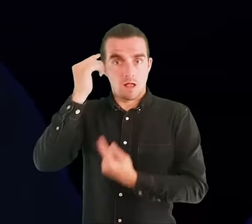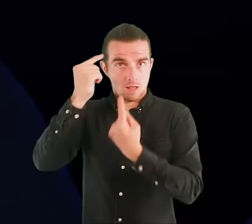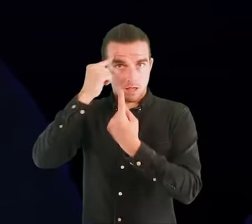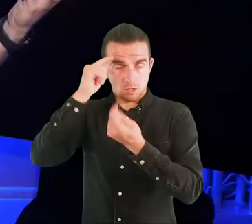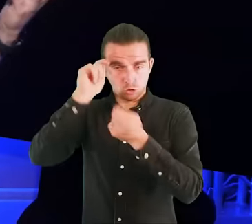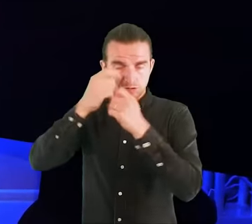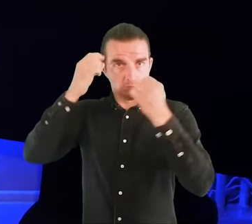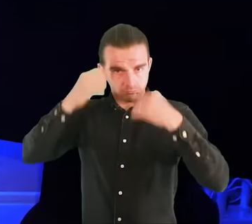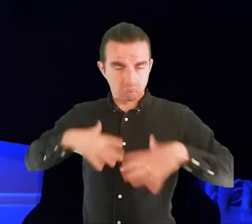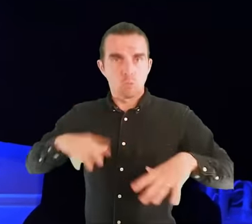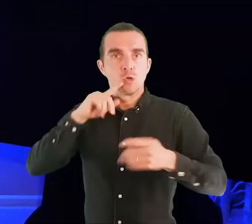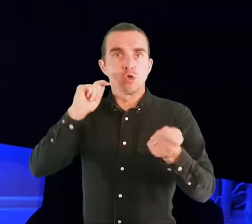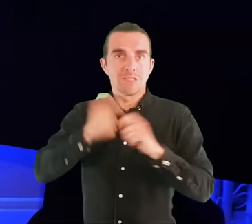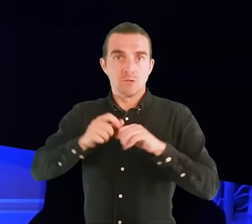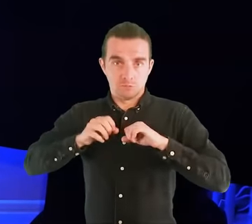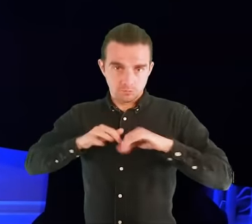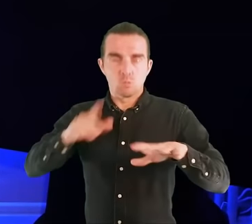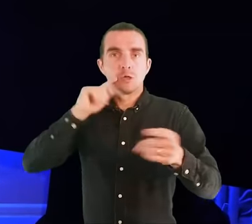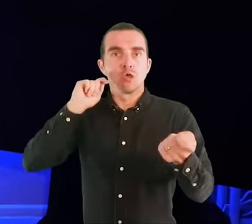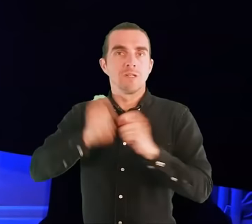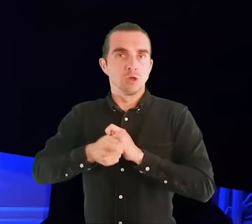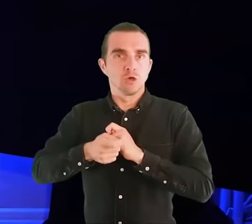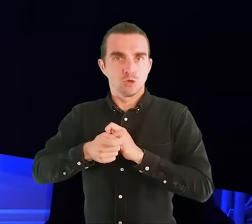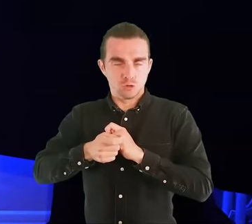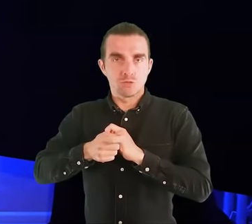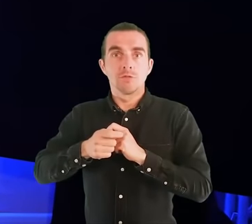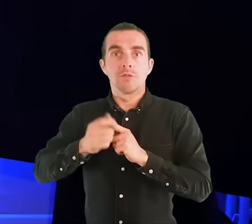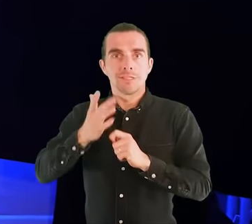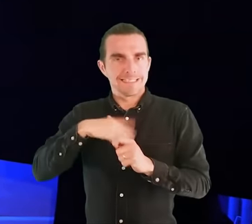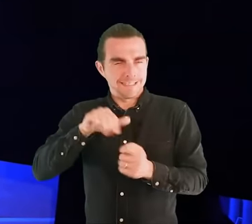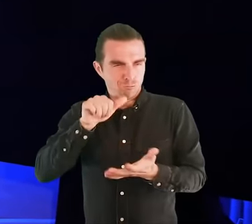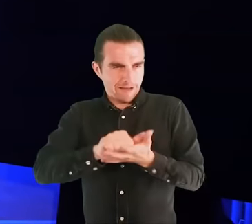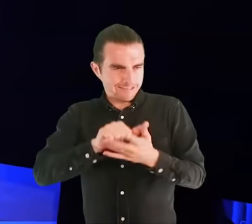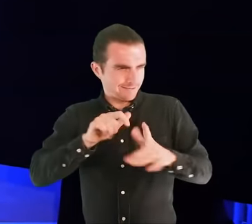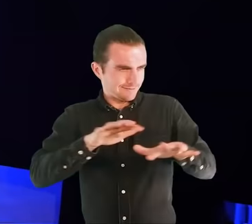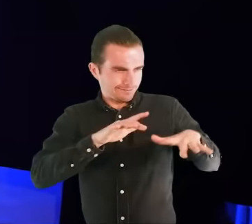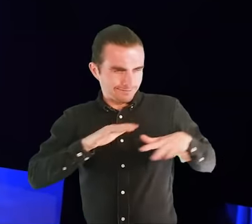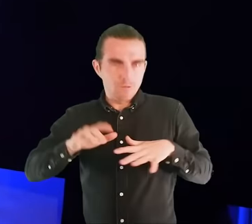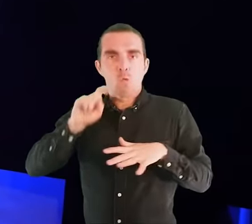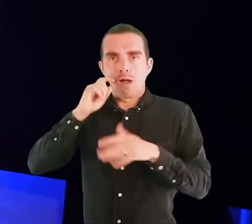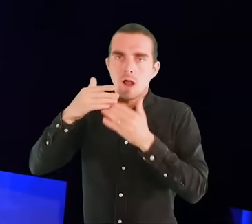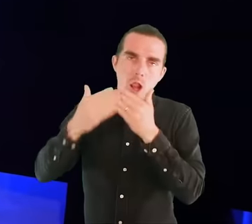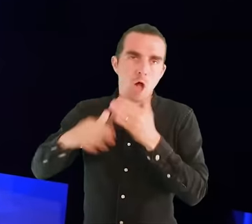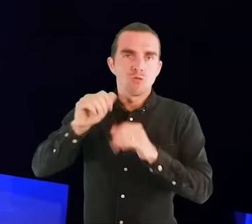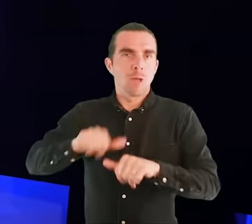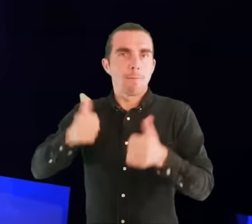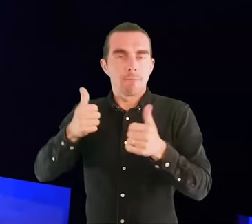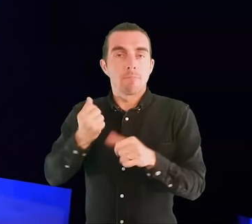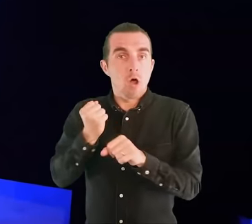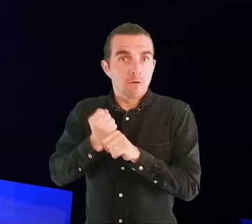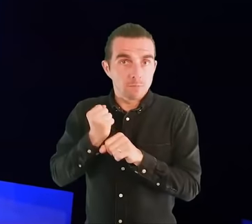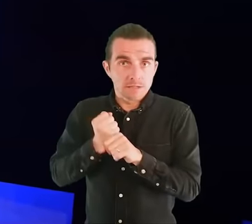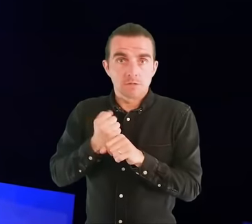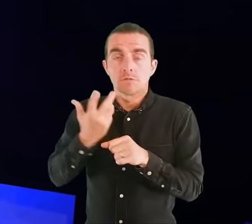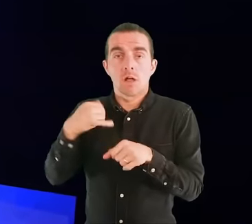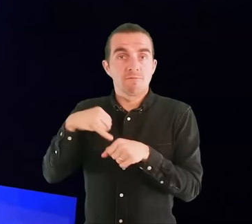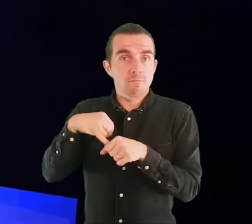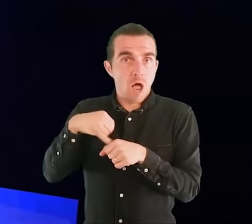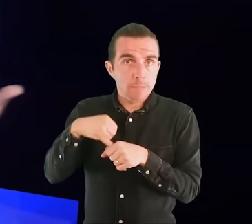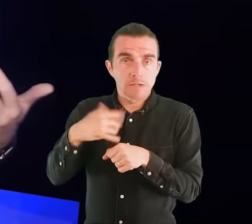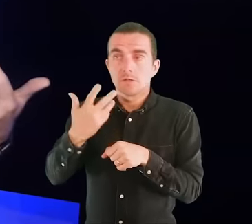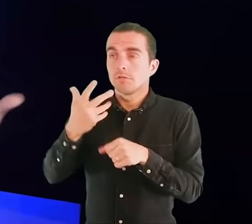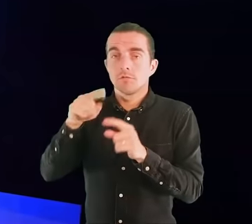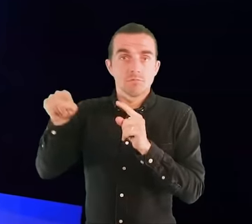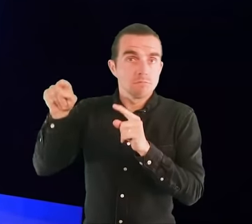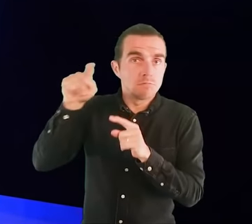asset. The government, big pharma, the food industry, and even the best clinic in the world alone will